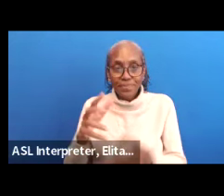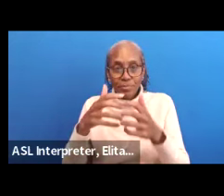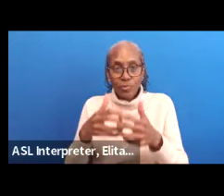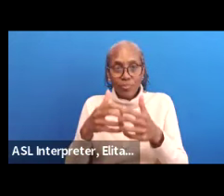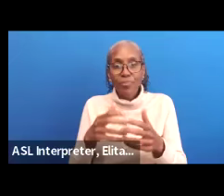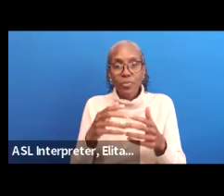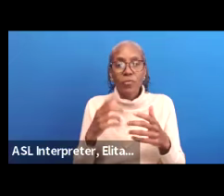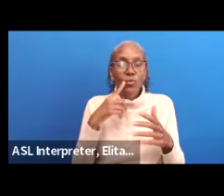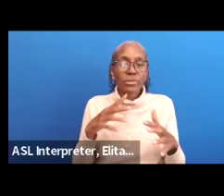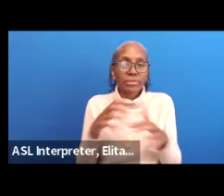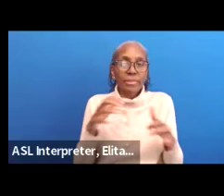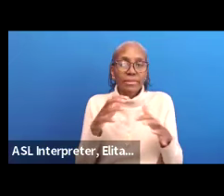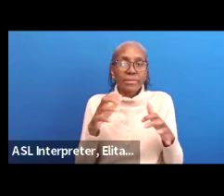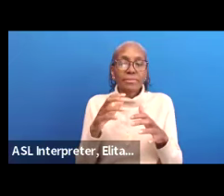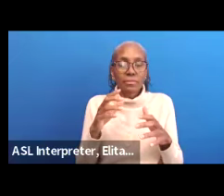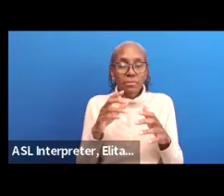of spasms.